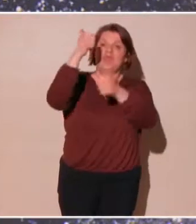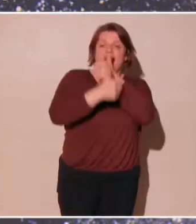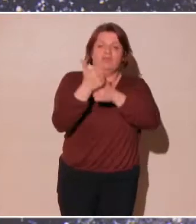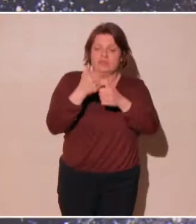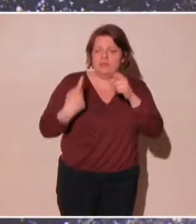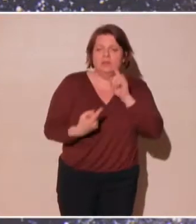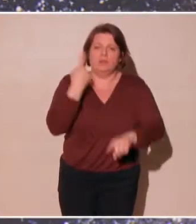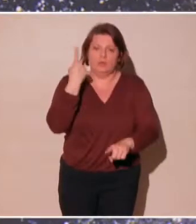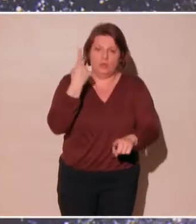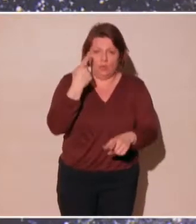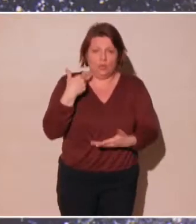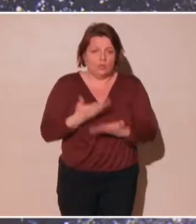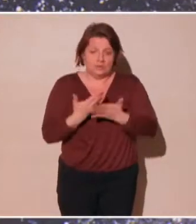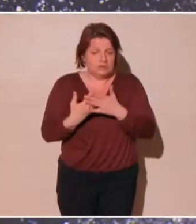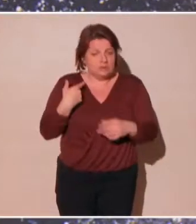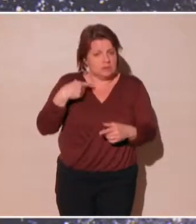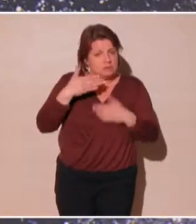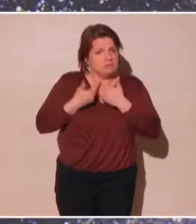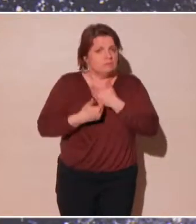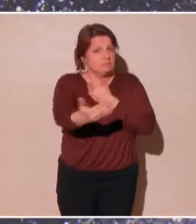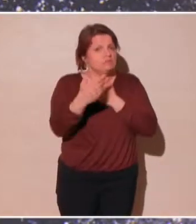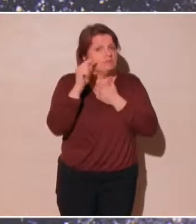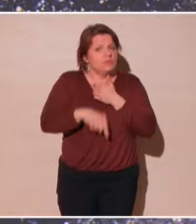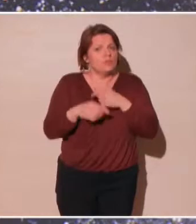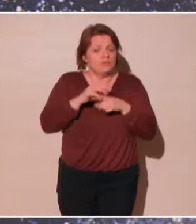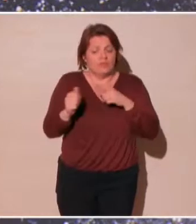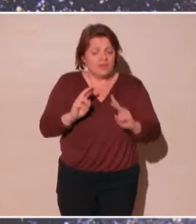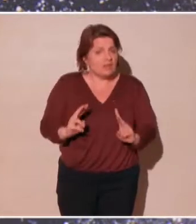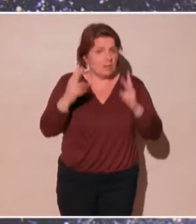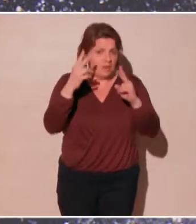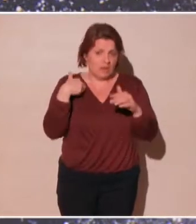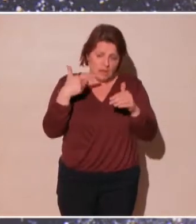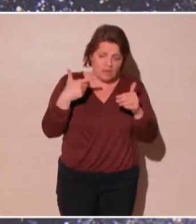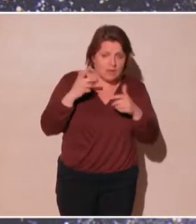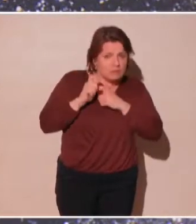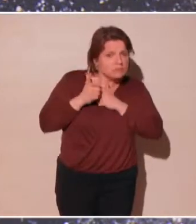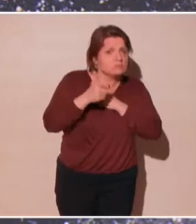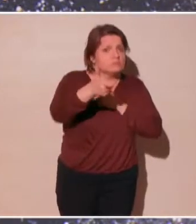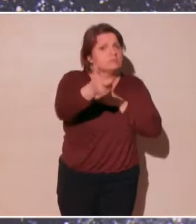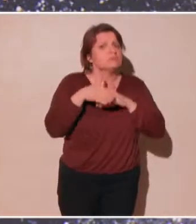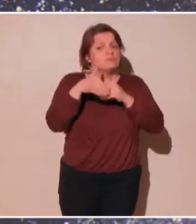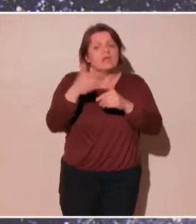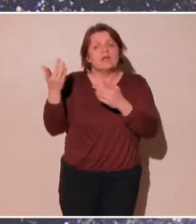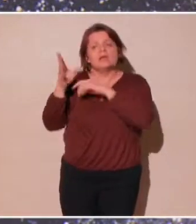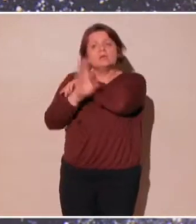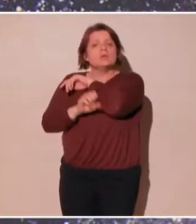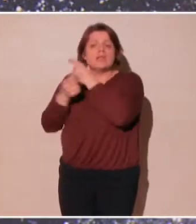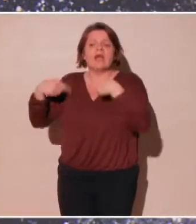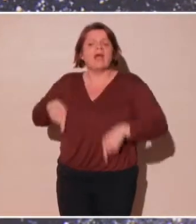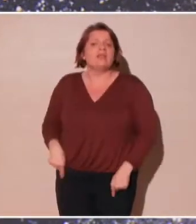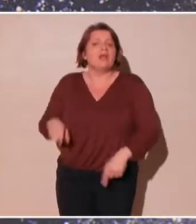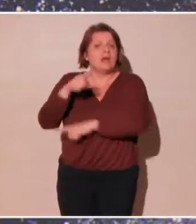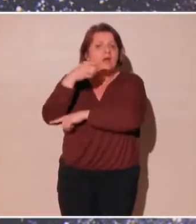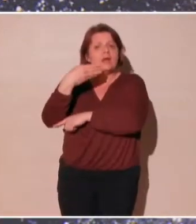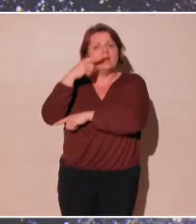definitely need to overcome in these areas. And this dynamic, this momentum, we will have to keep using it.